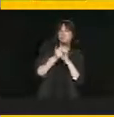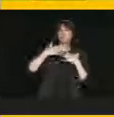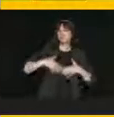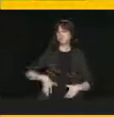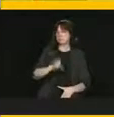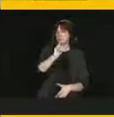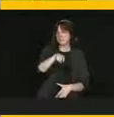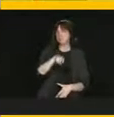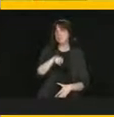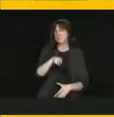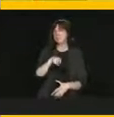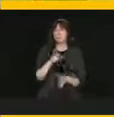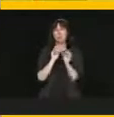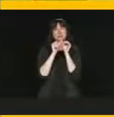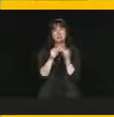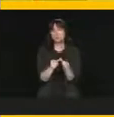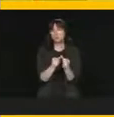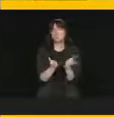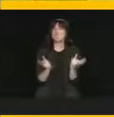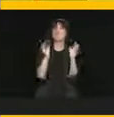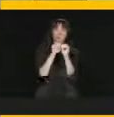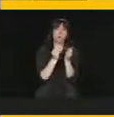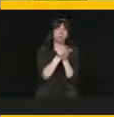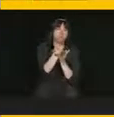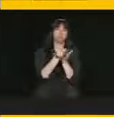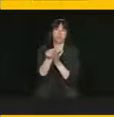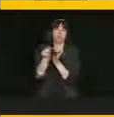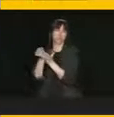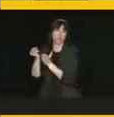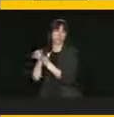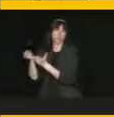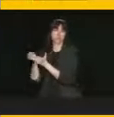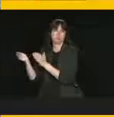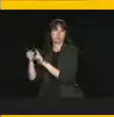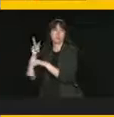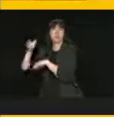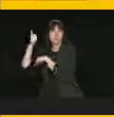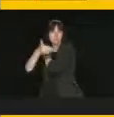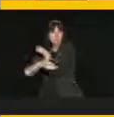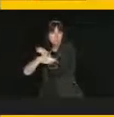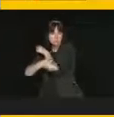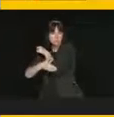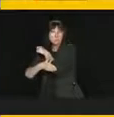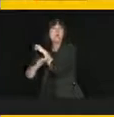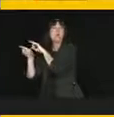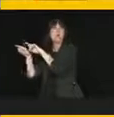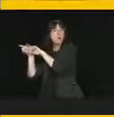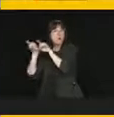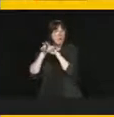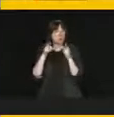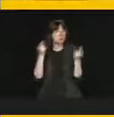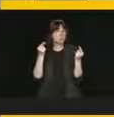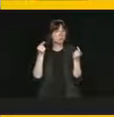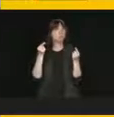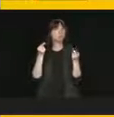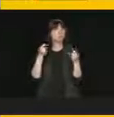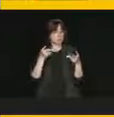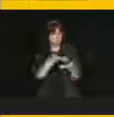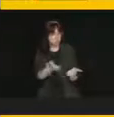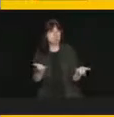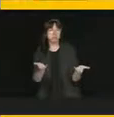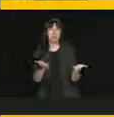why we continue to procure massive amounts of PPE from overseas, while at the same time watching the